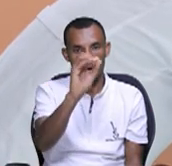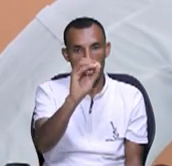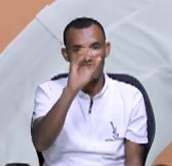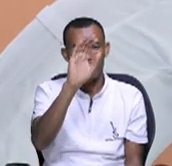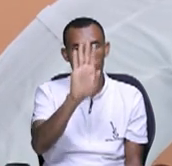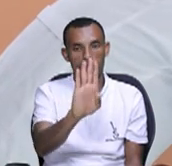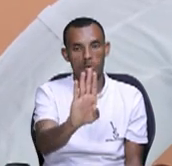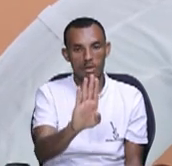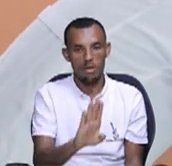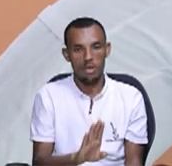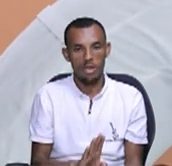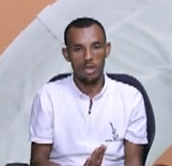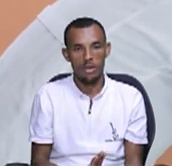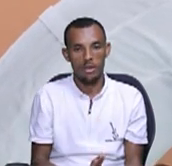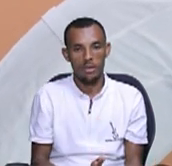OB